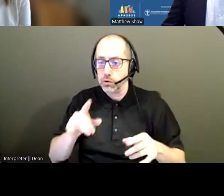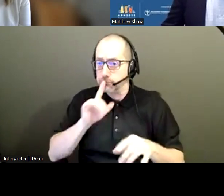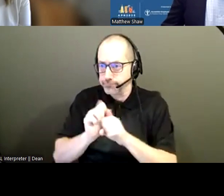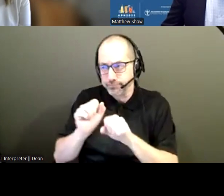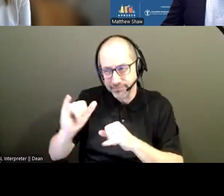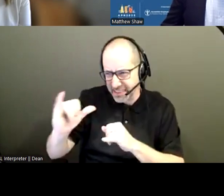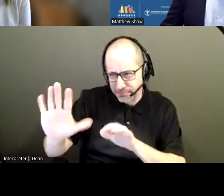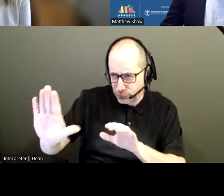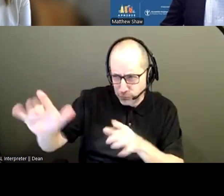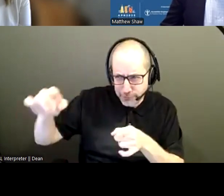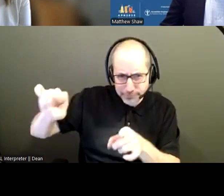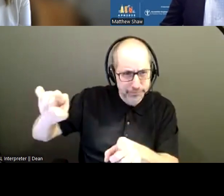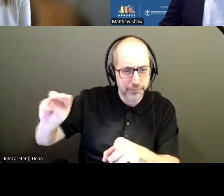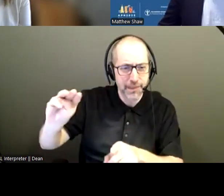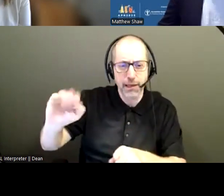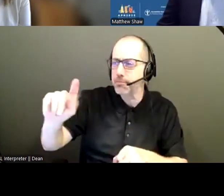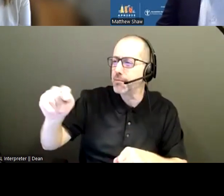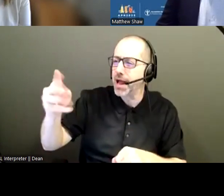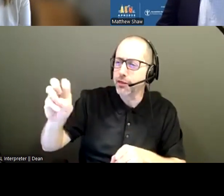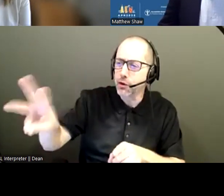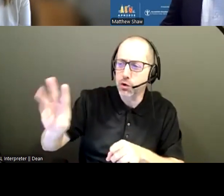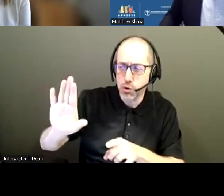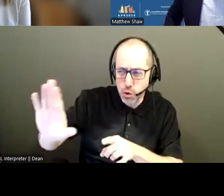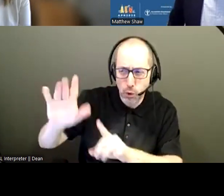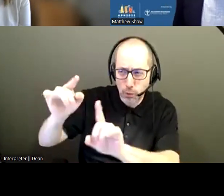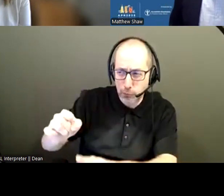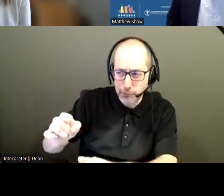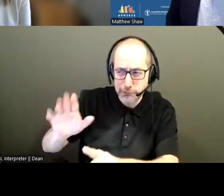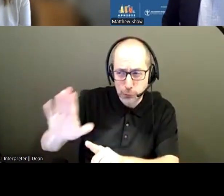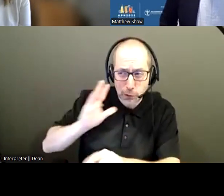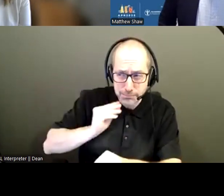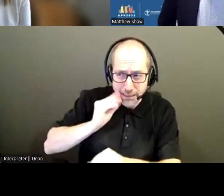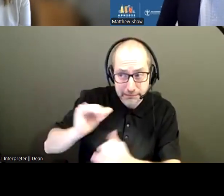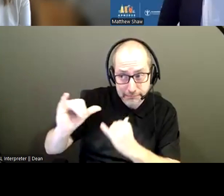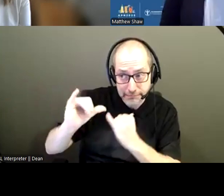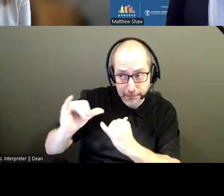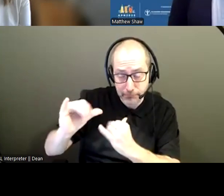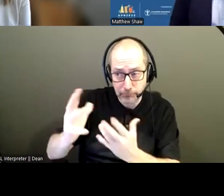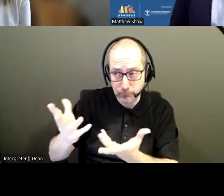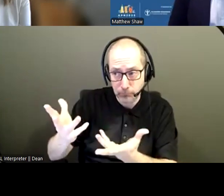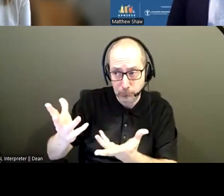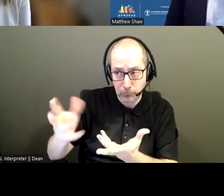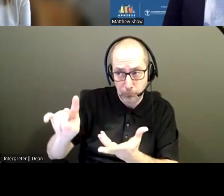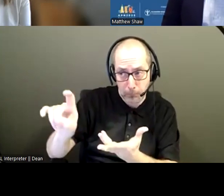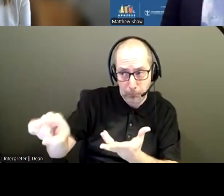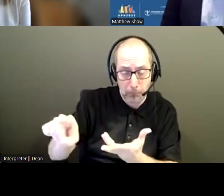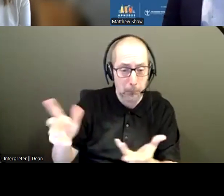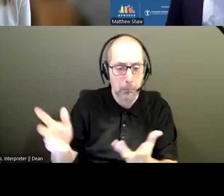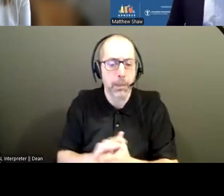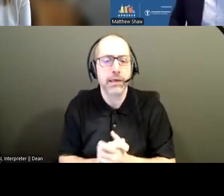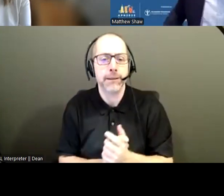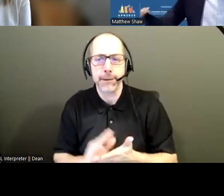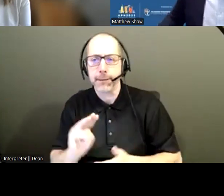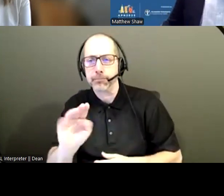great points. Matthew, I'm not sure if you've had similar experiences with your work. Yeah,